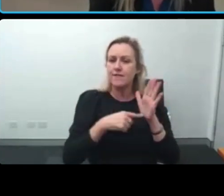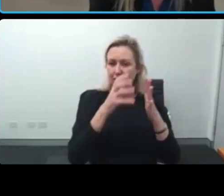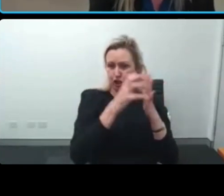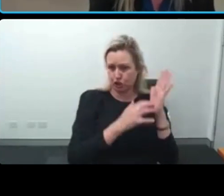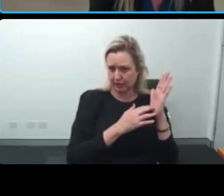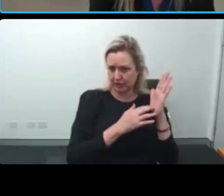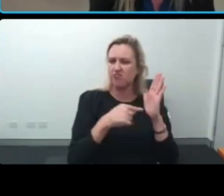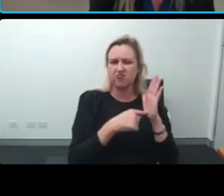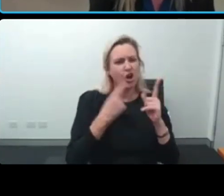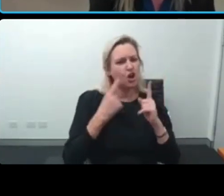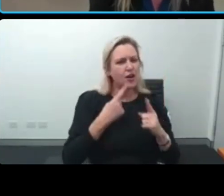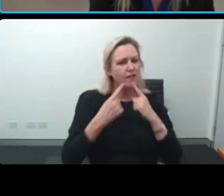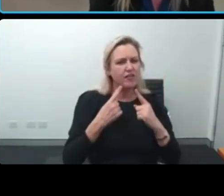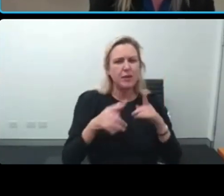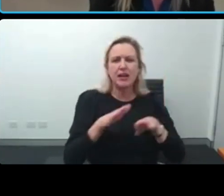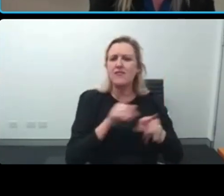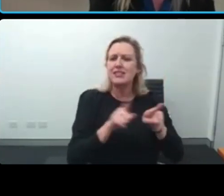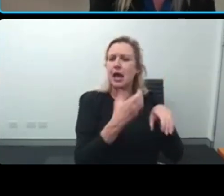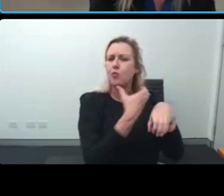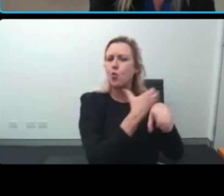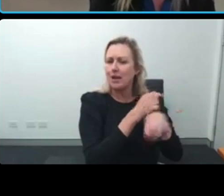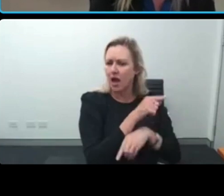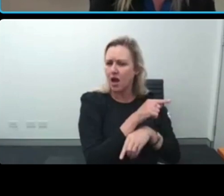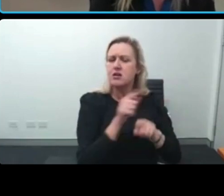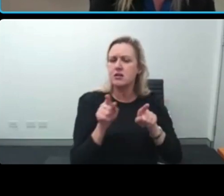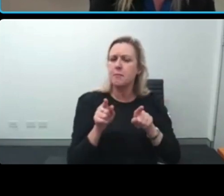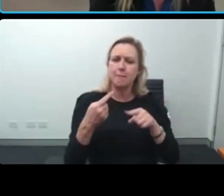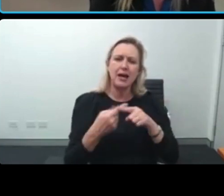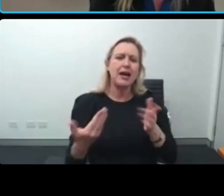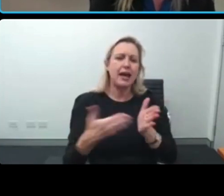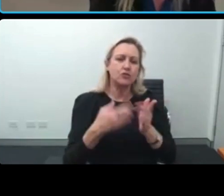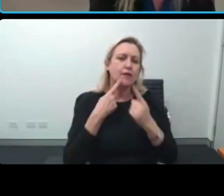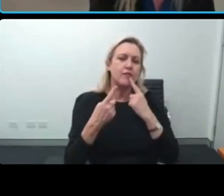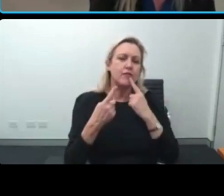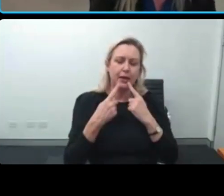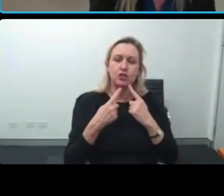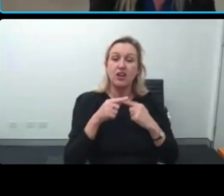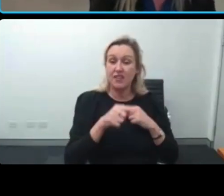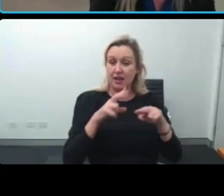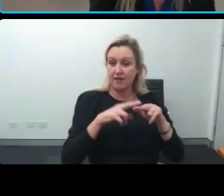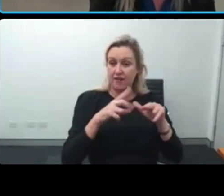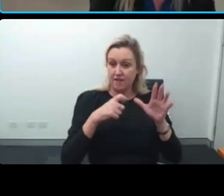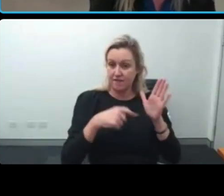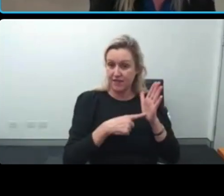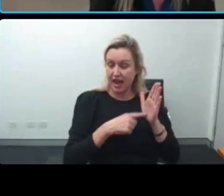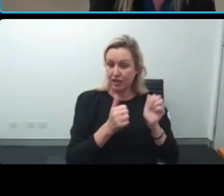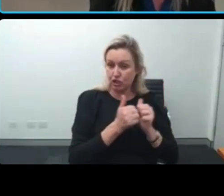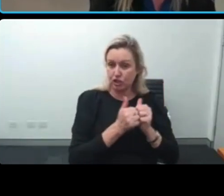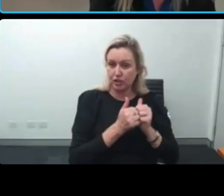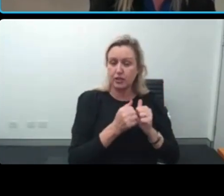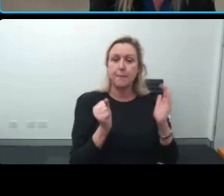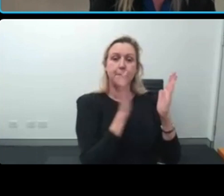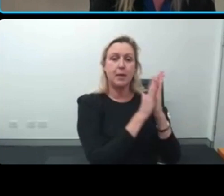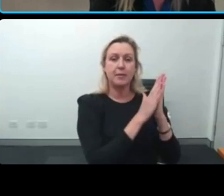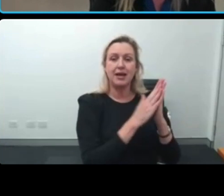was covered in the webinar and a little bit more. And this fact sheet is also published on the